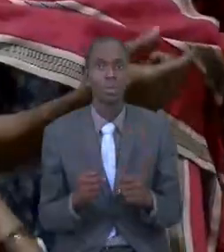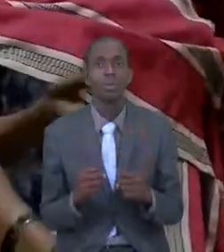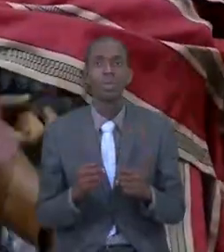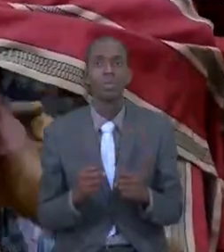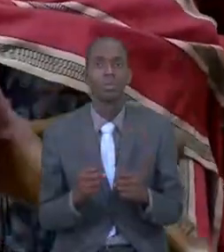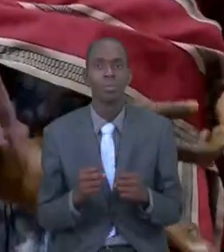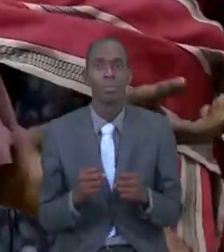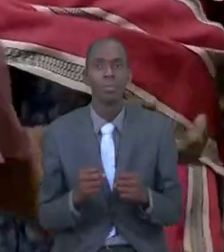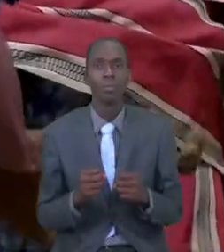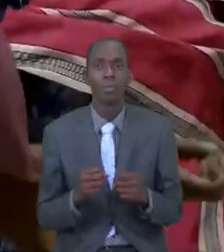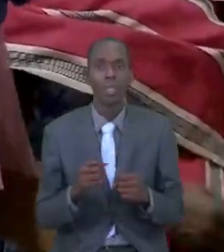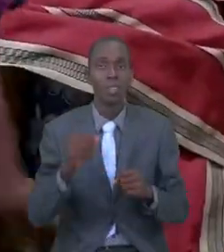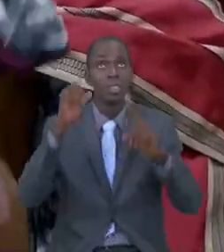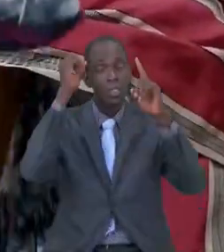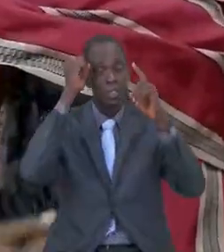His Spirit,